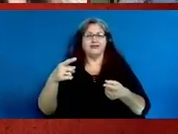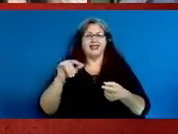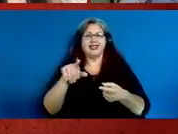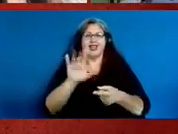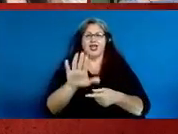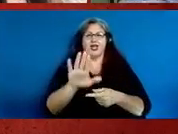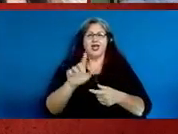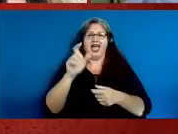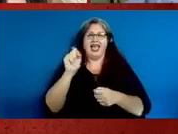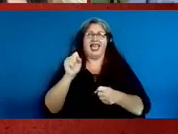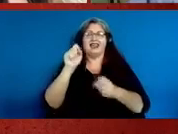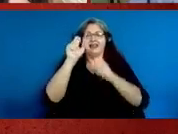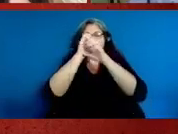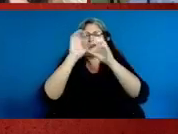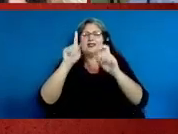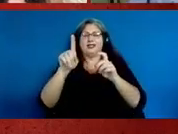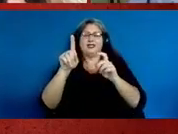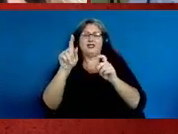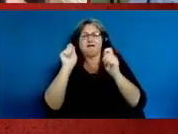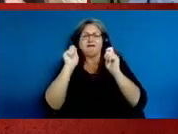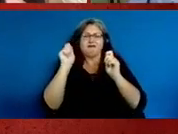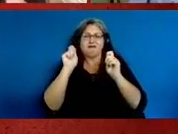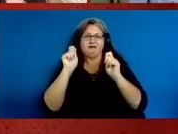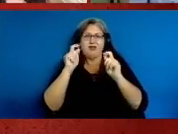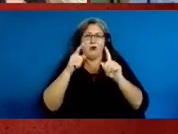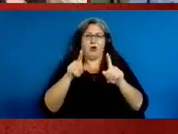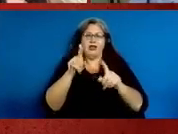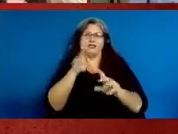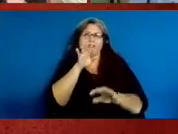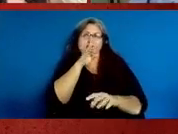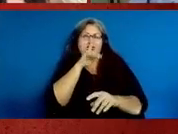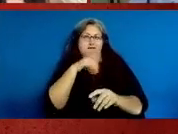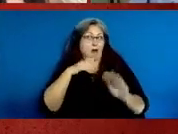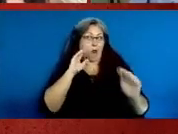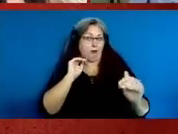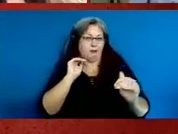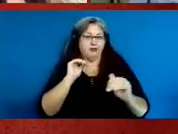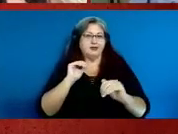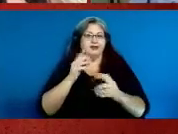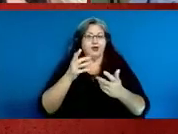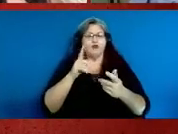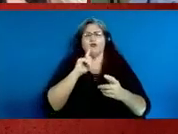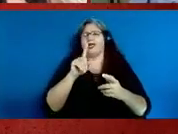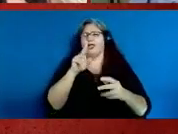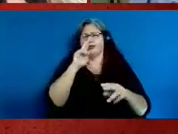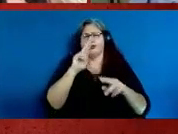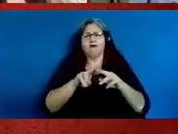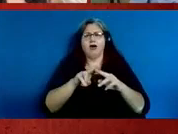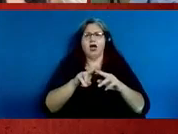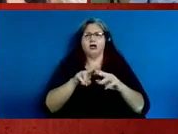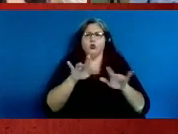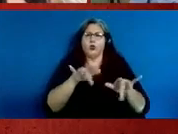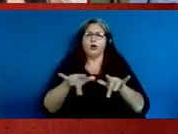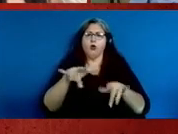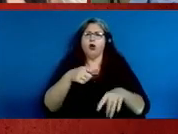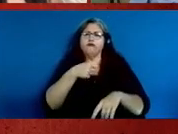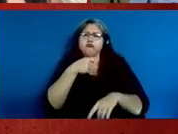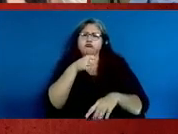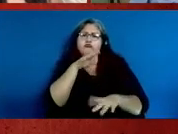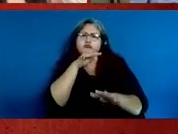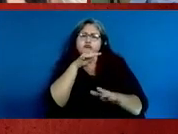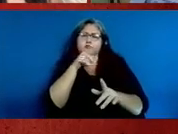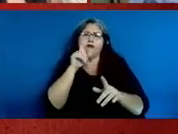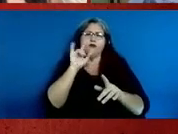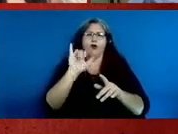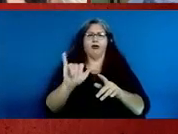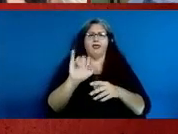just kind of shirking away while she's dubbing, I hope. So it was a lot of fun dubbing that scene. So